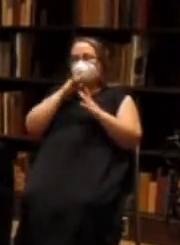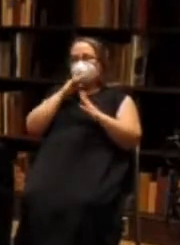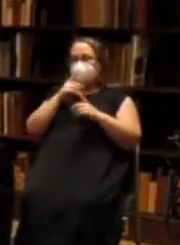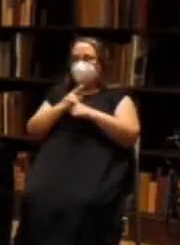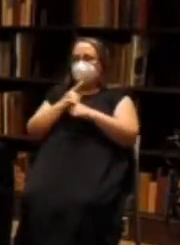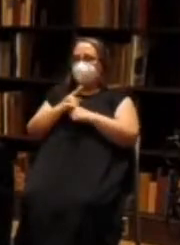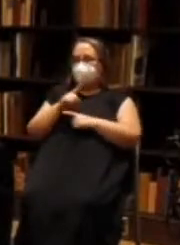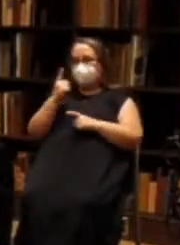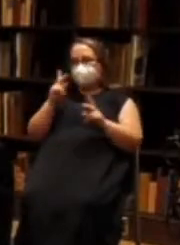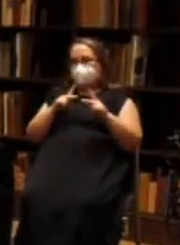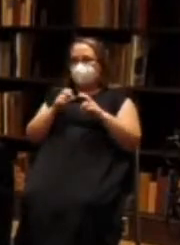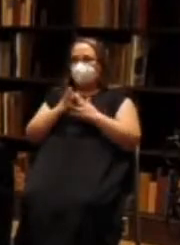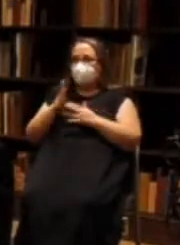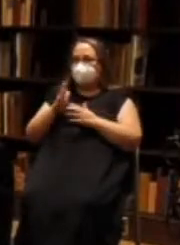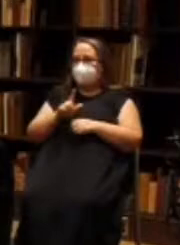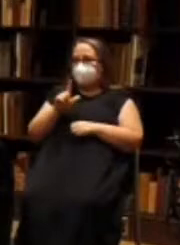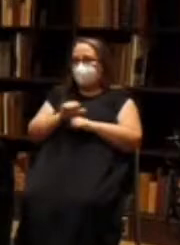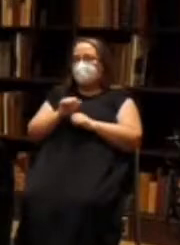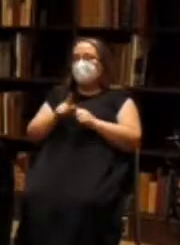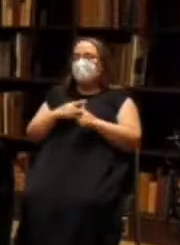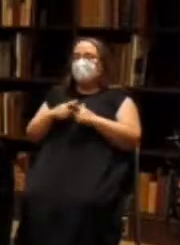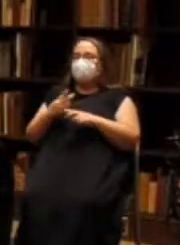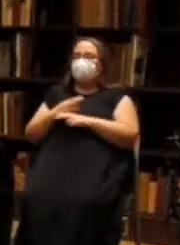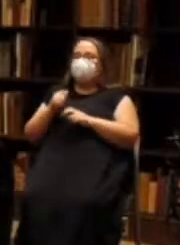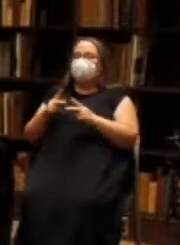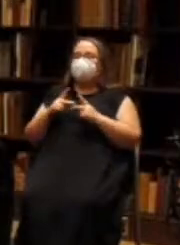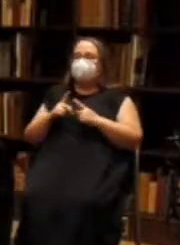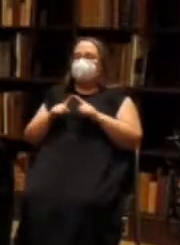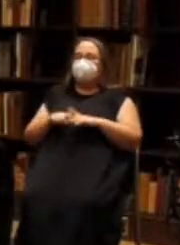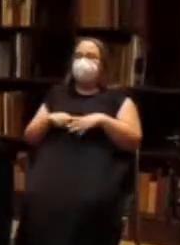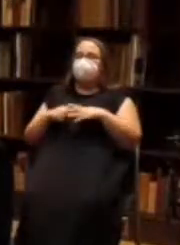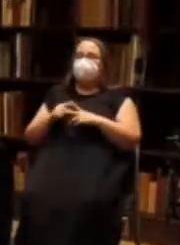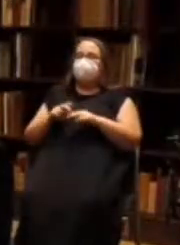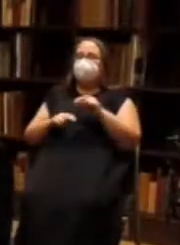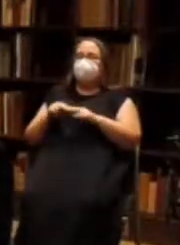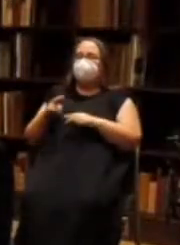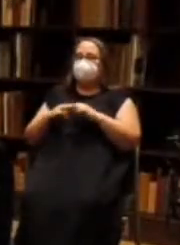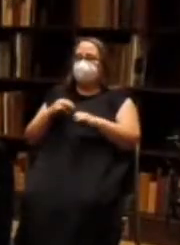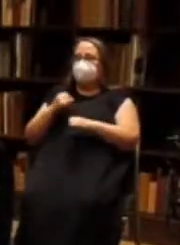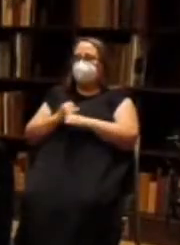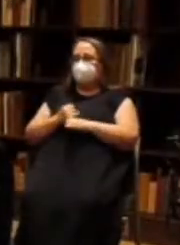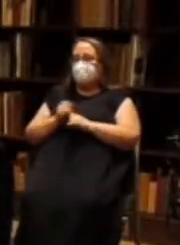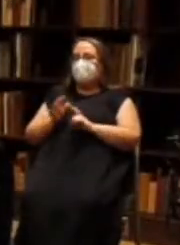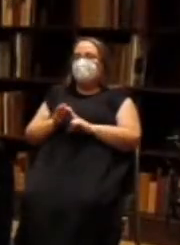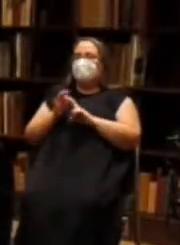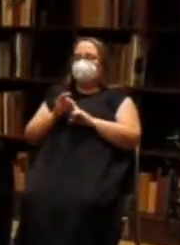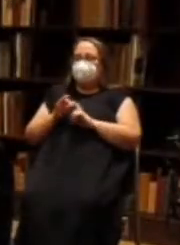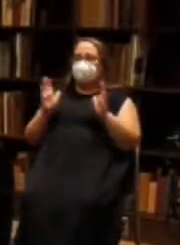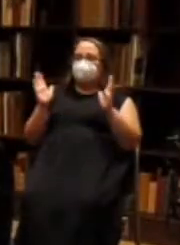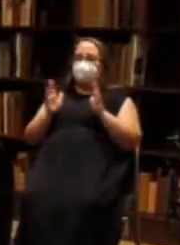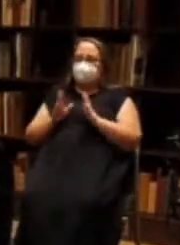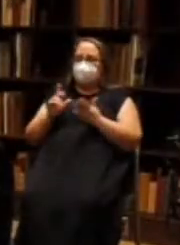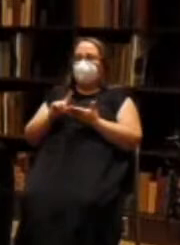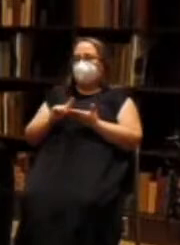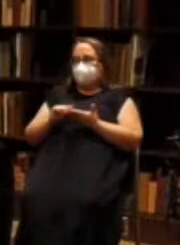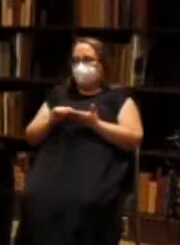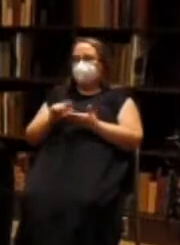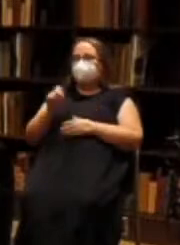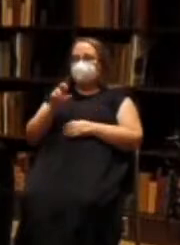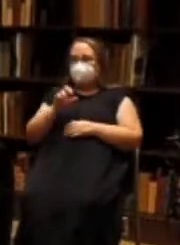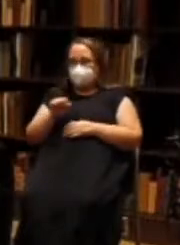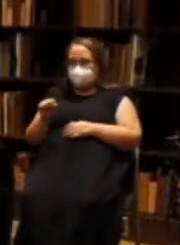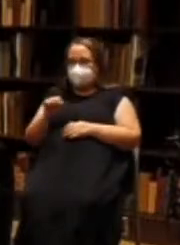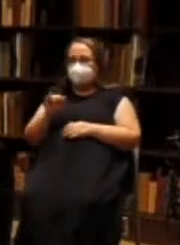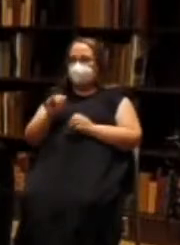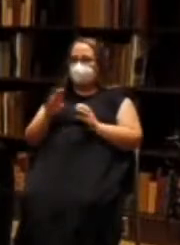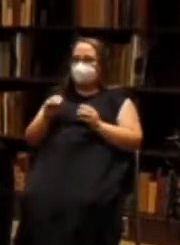his library work, and then to use this position to help begin to build institutions, especially small publications and presses